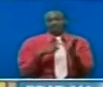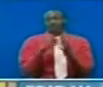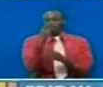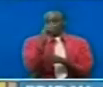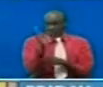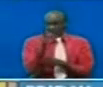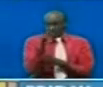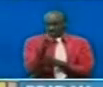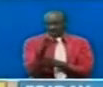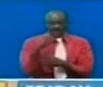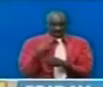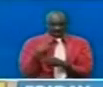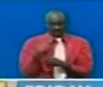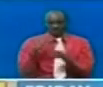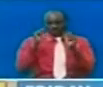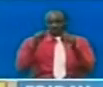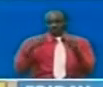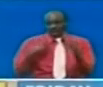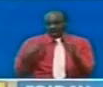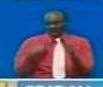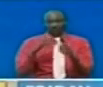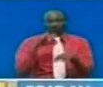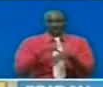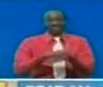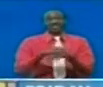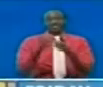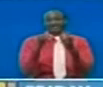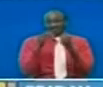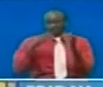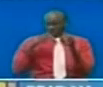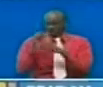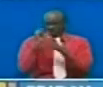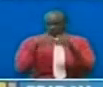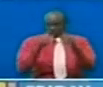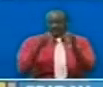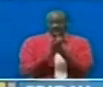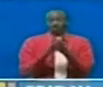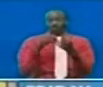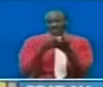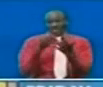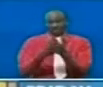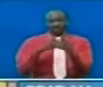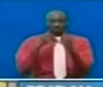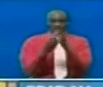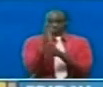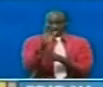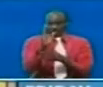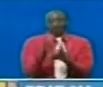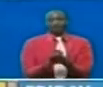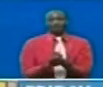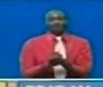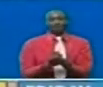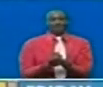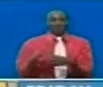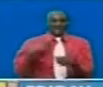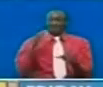billion shillings. The bank hopes to use the funds to meet the prudential requirements and also finance its growth strategy. We are at a point where a lot